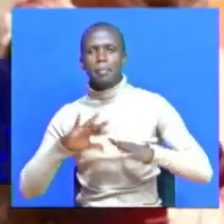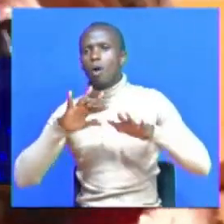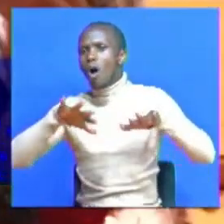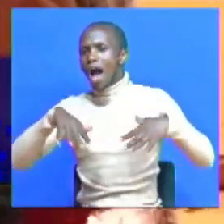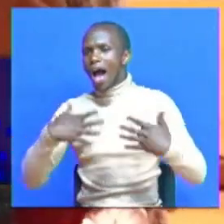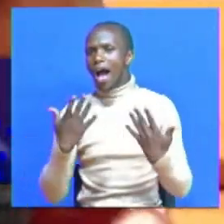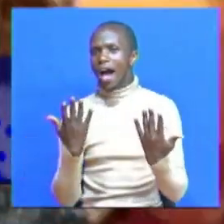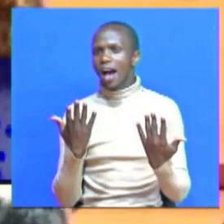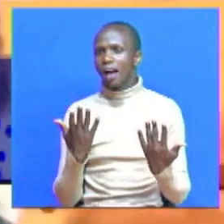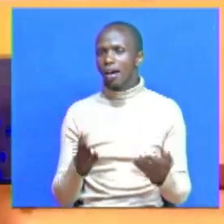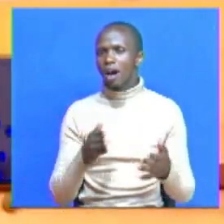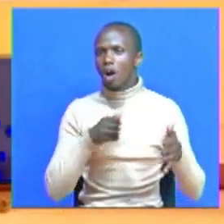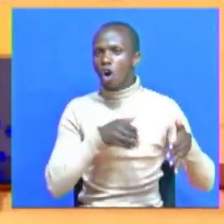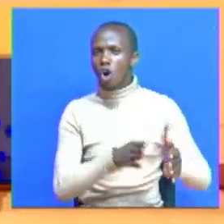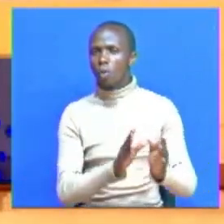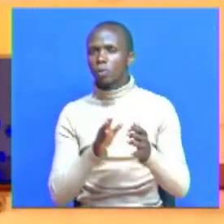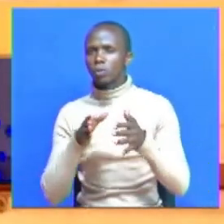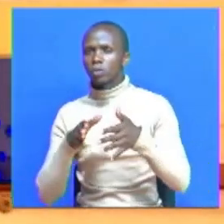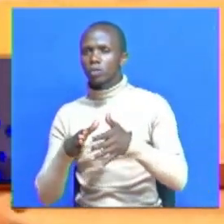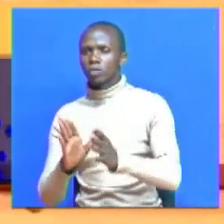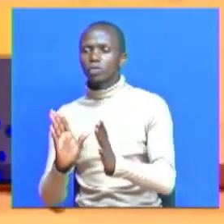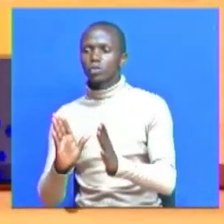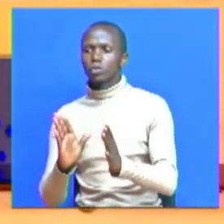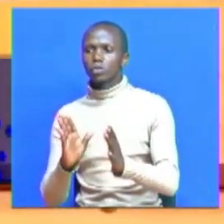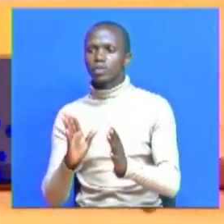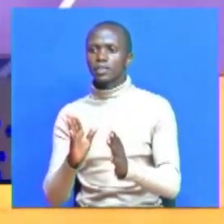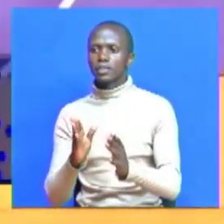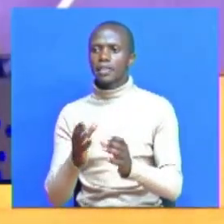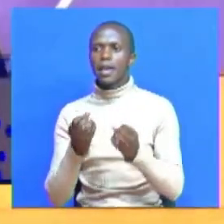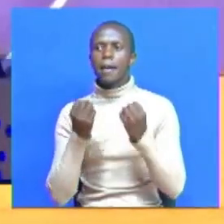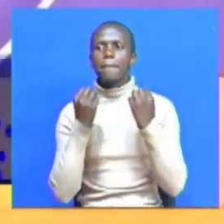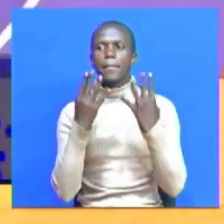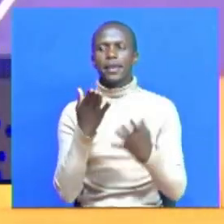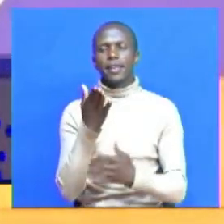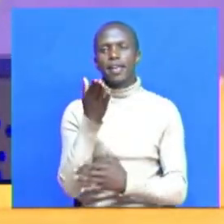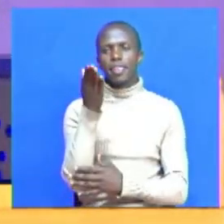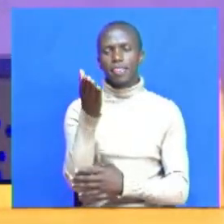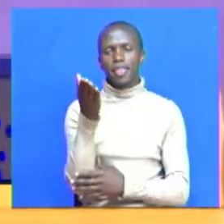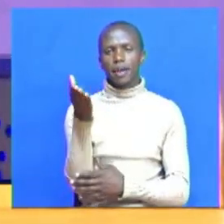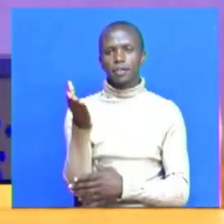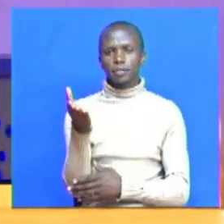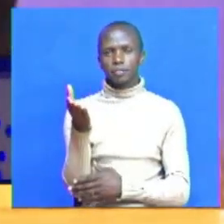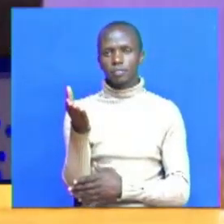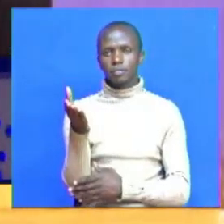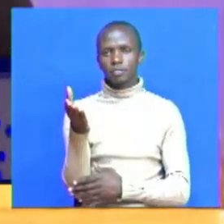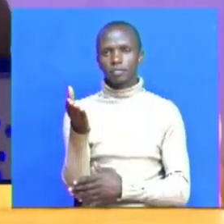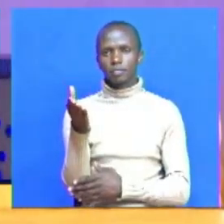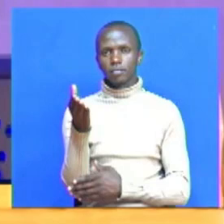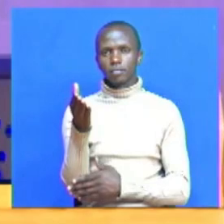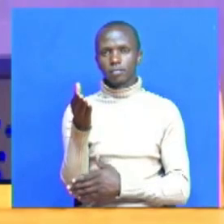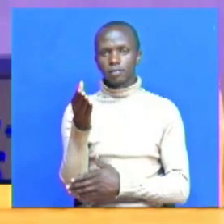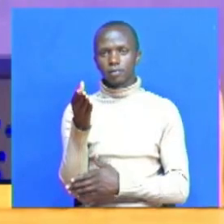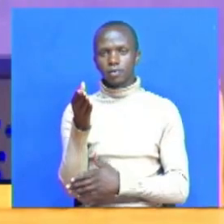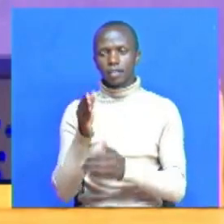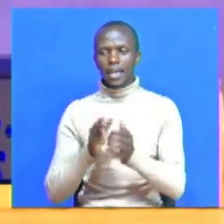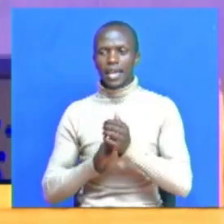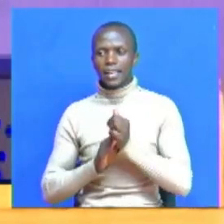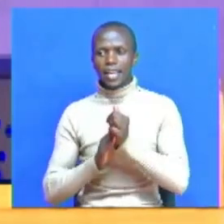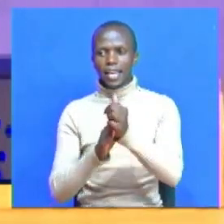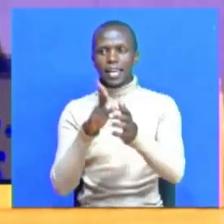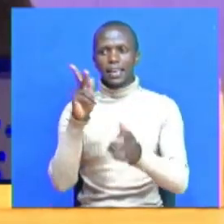nobody who approaches me and says, "I have 100 jobs, please give me the young." I direct Kenya Films